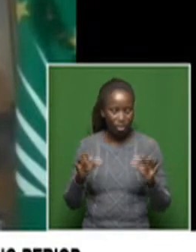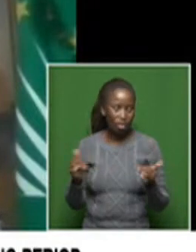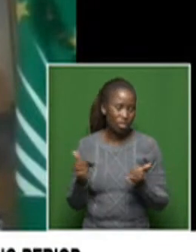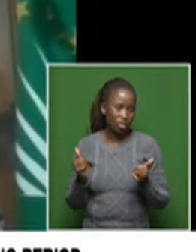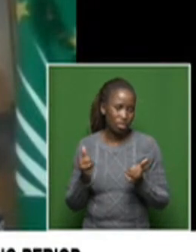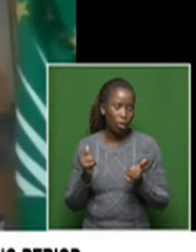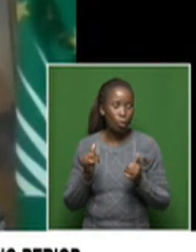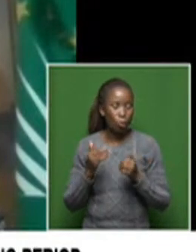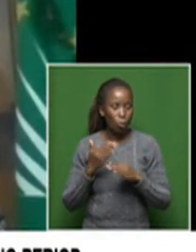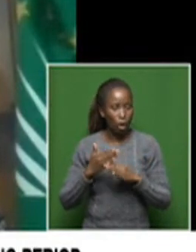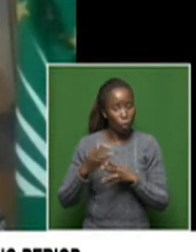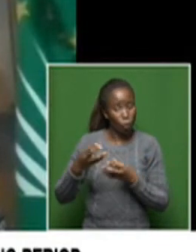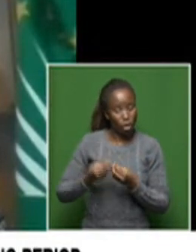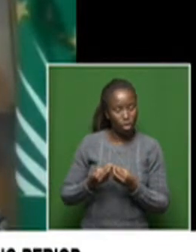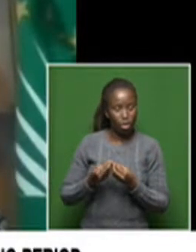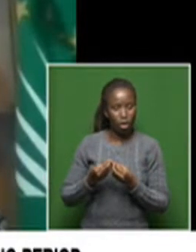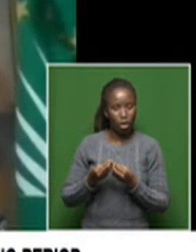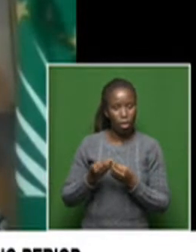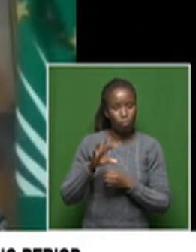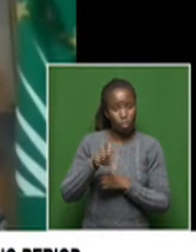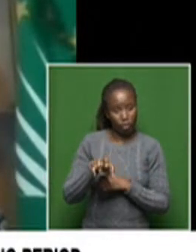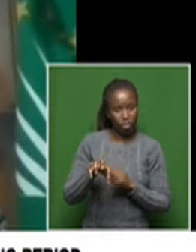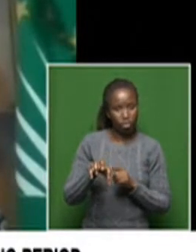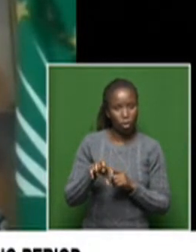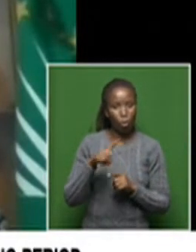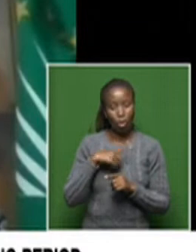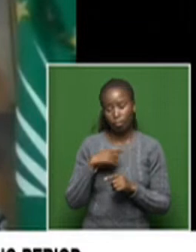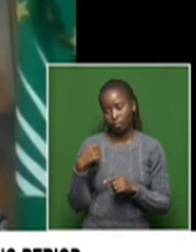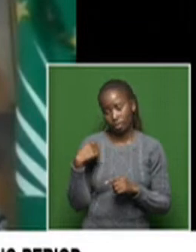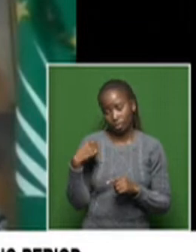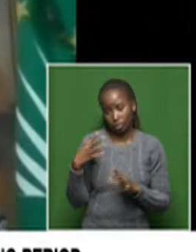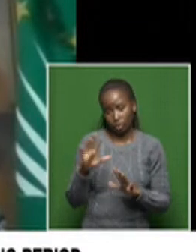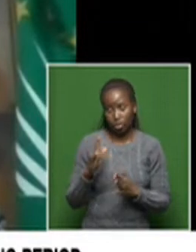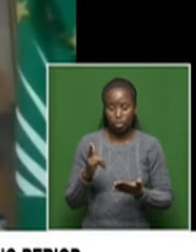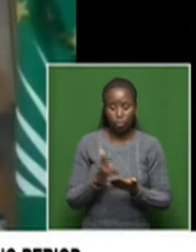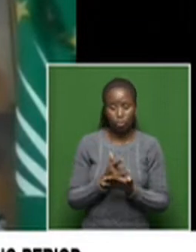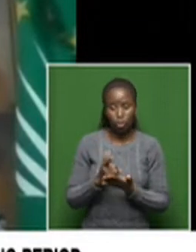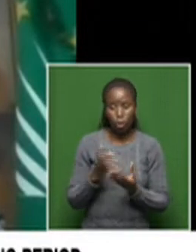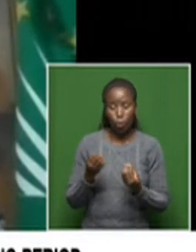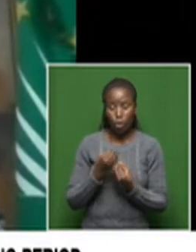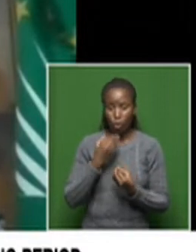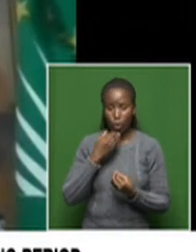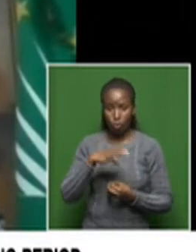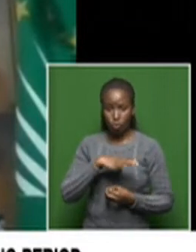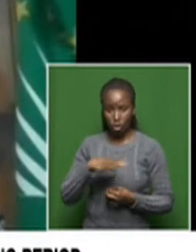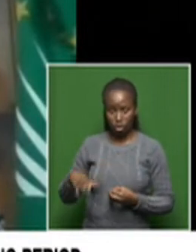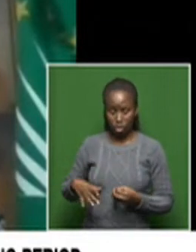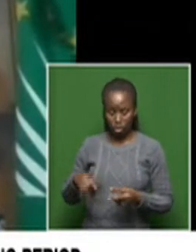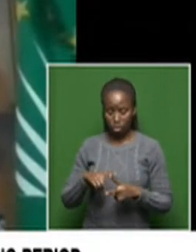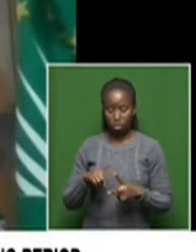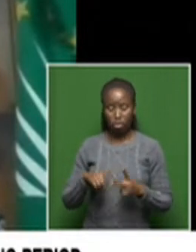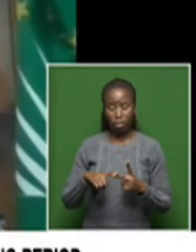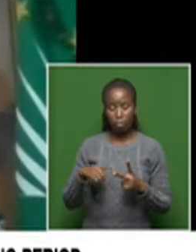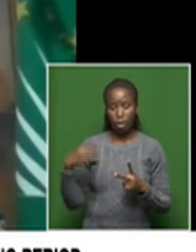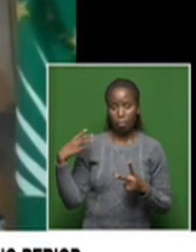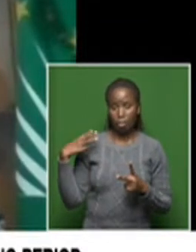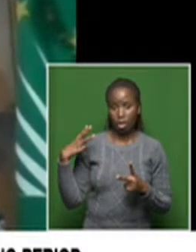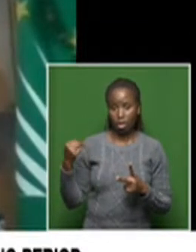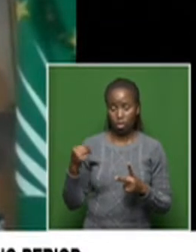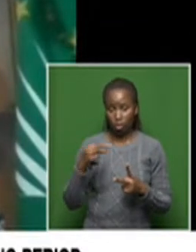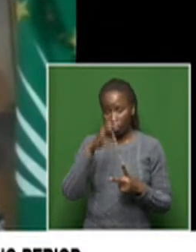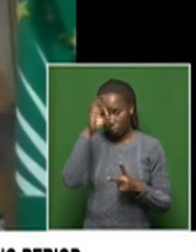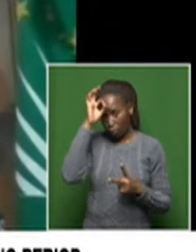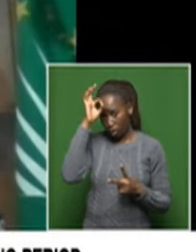with the province. Yesterday, we, after the conversation with the president and the Minister of Defense and military